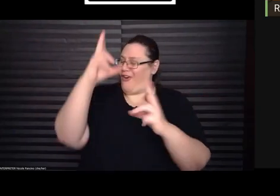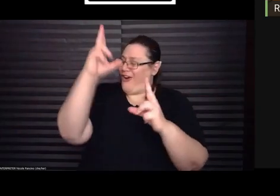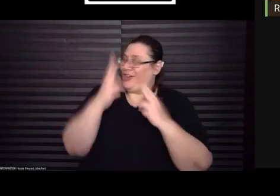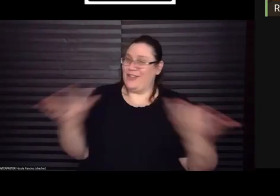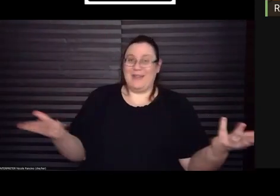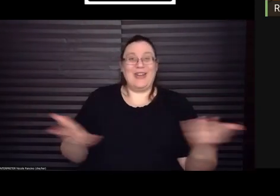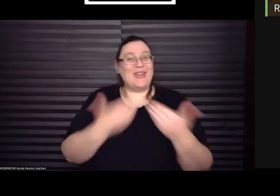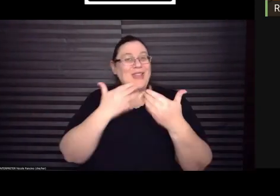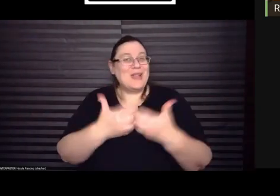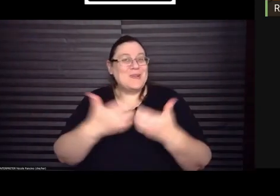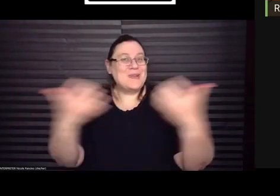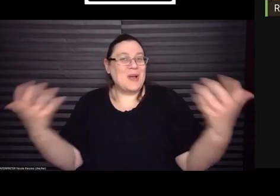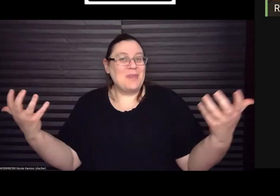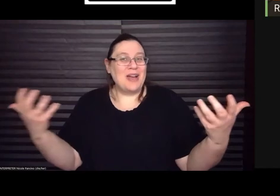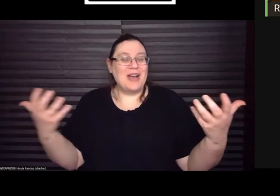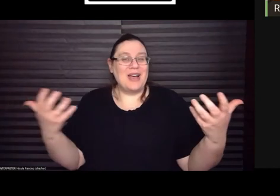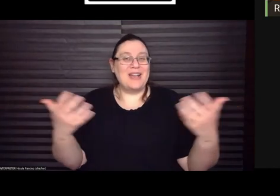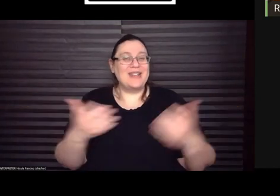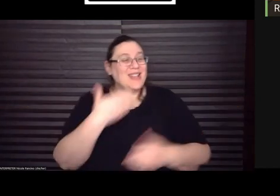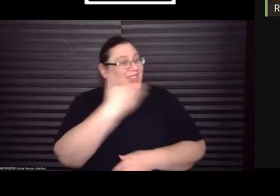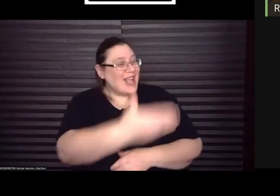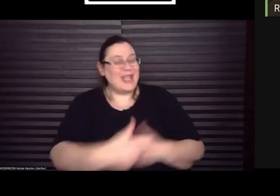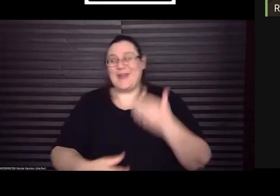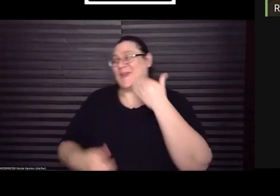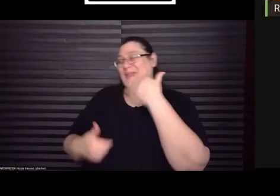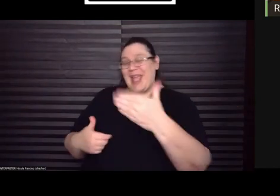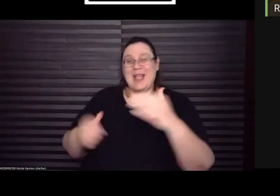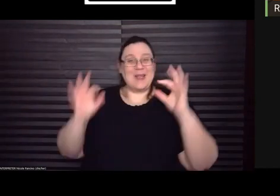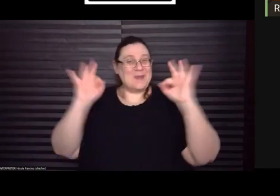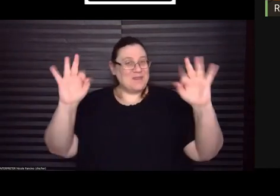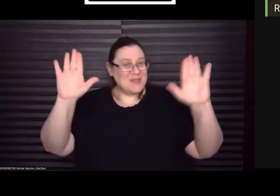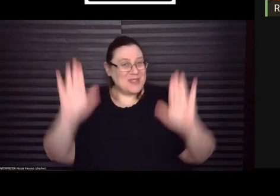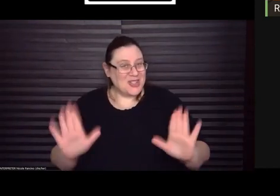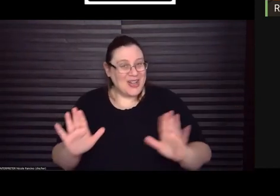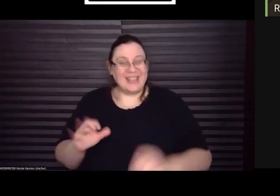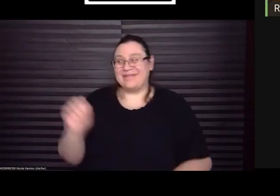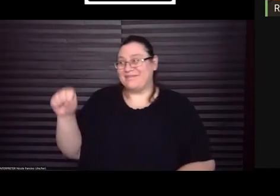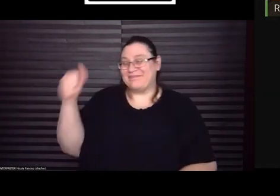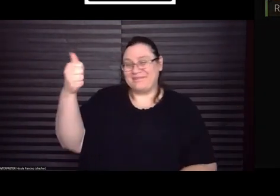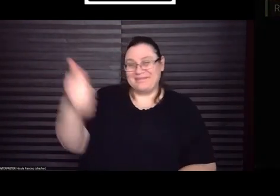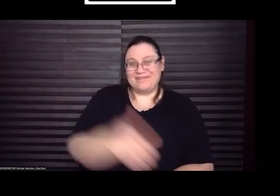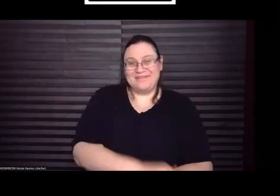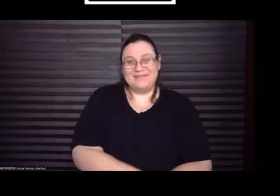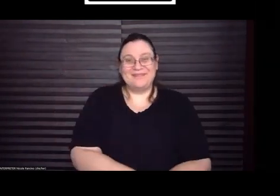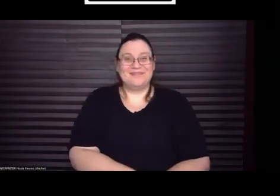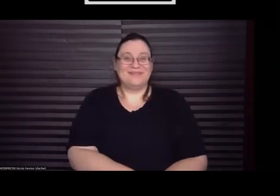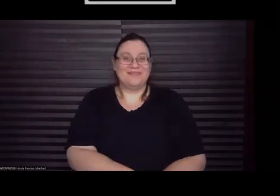to have been here. Thank you very much. Thanks so much, Zach, for your questions. Yes. Yeah. Yeah.